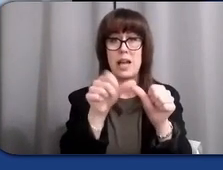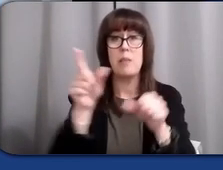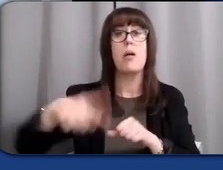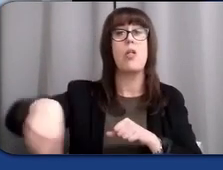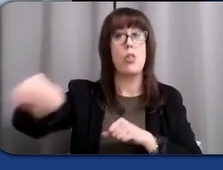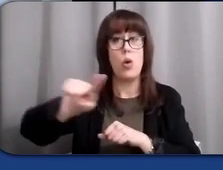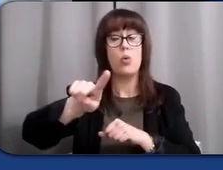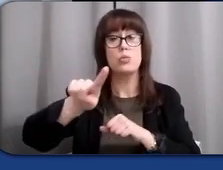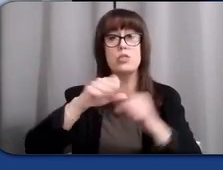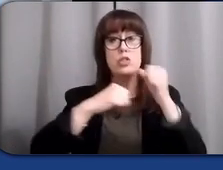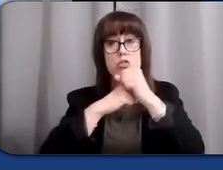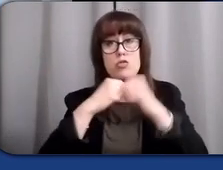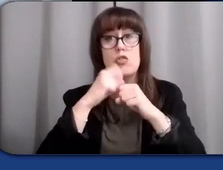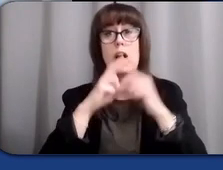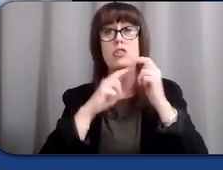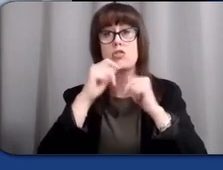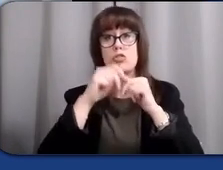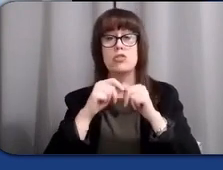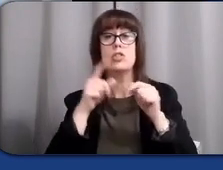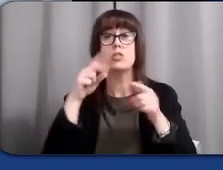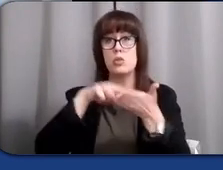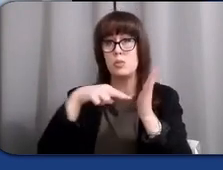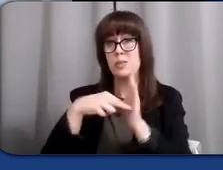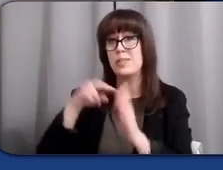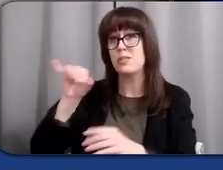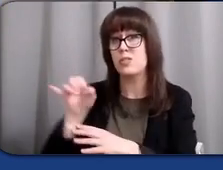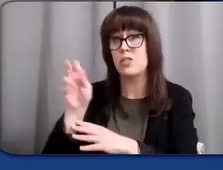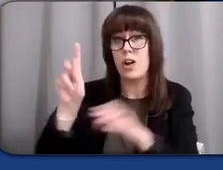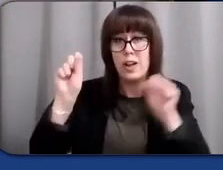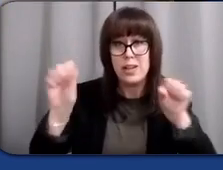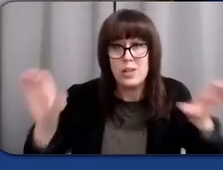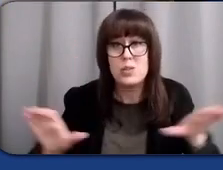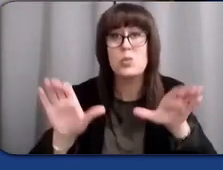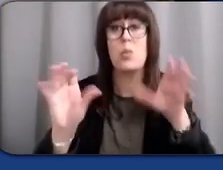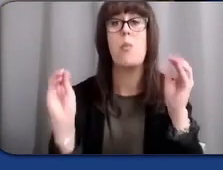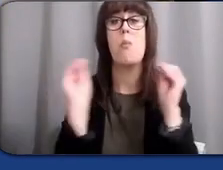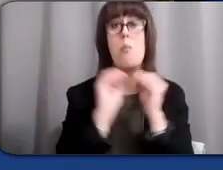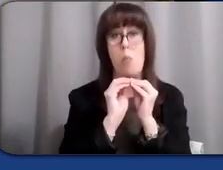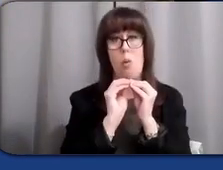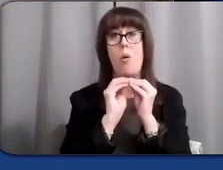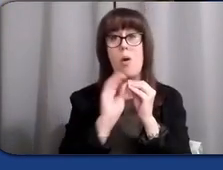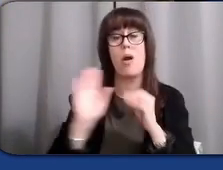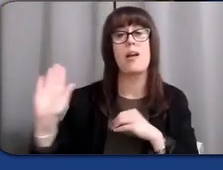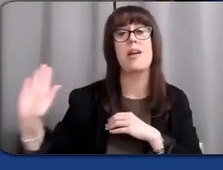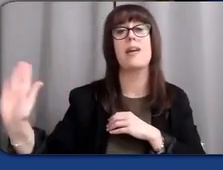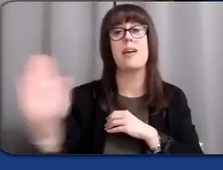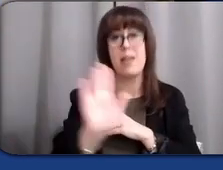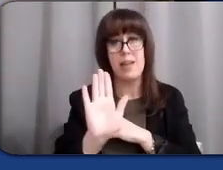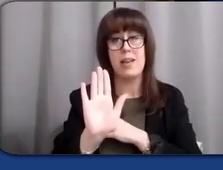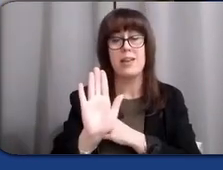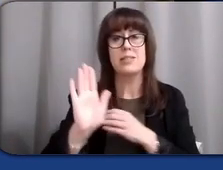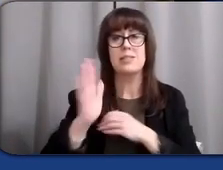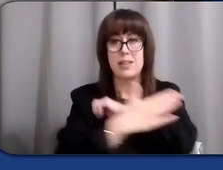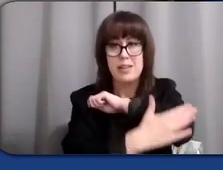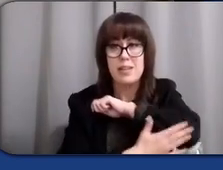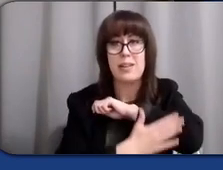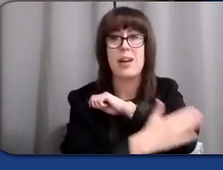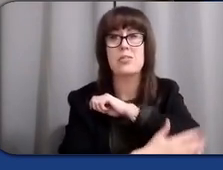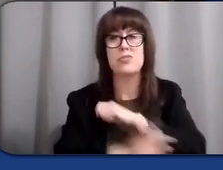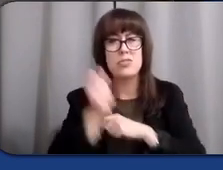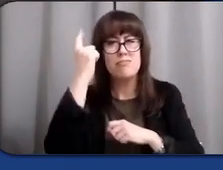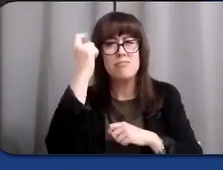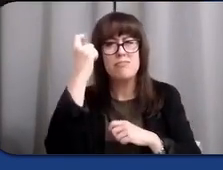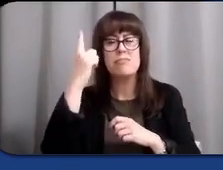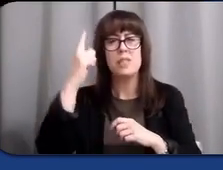reach out even more in his own country. It's, you know, it all starts with the seed of changing minds from bullets to books to eventually get